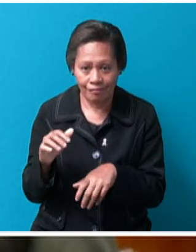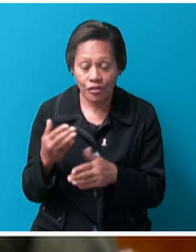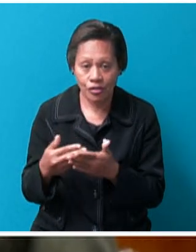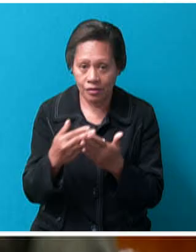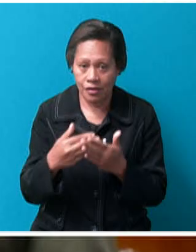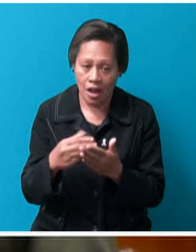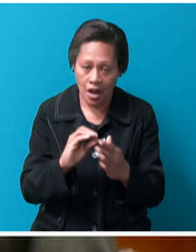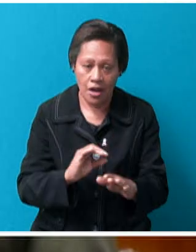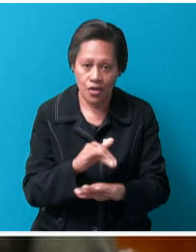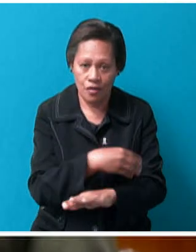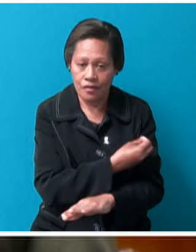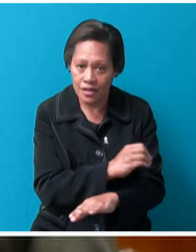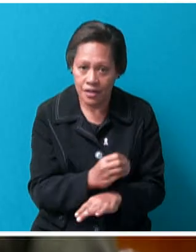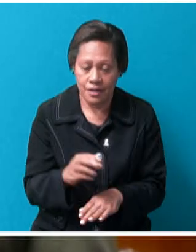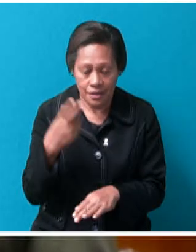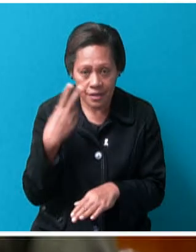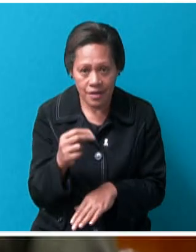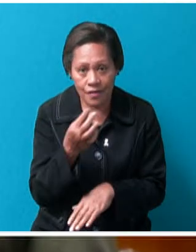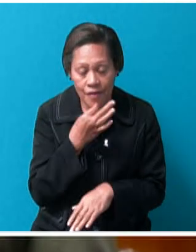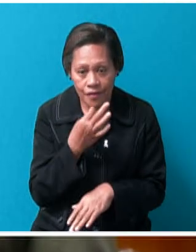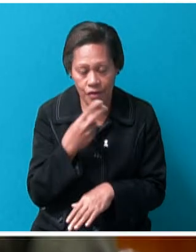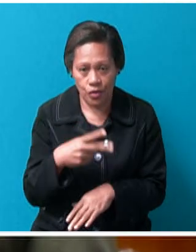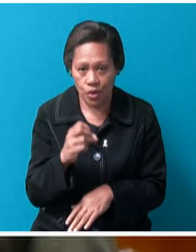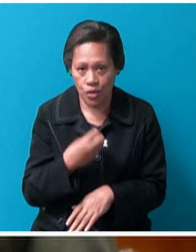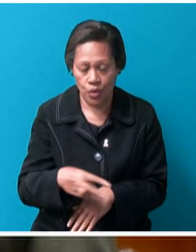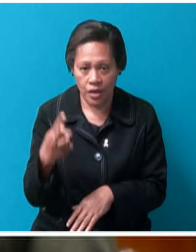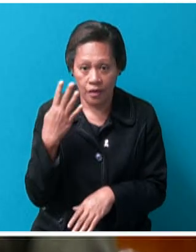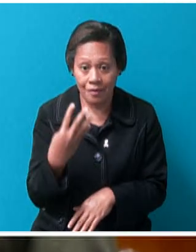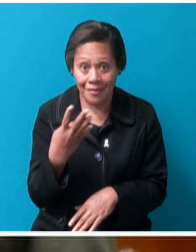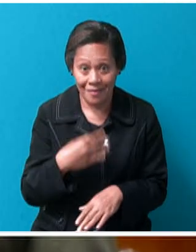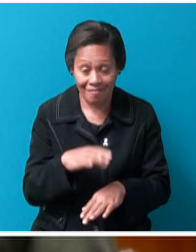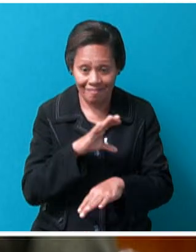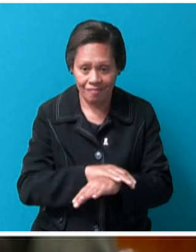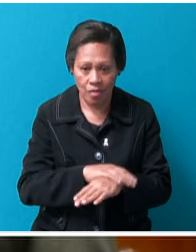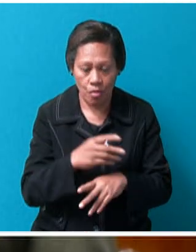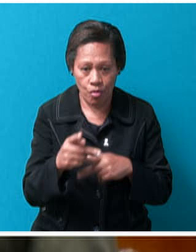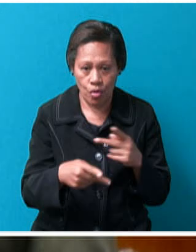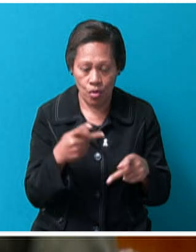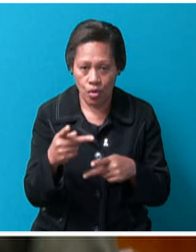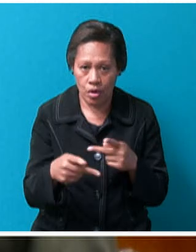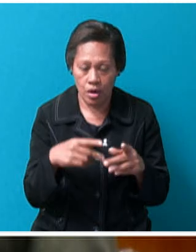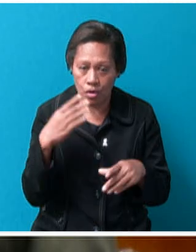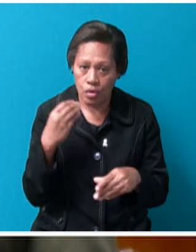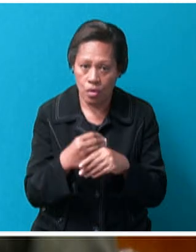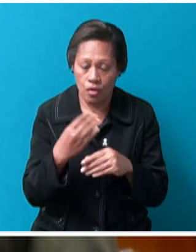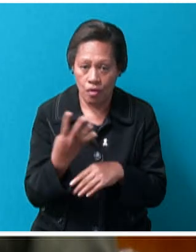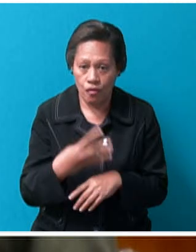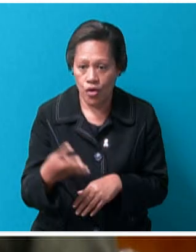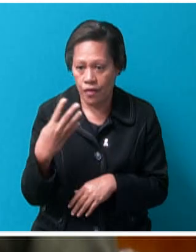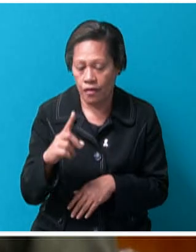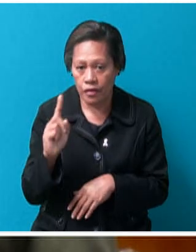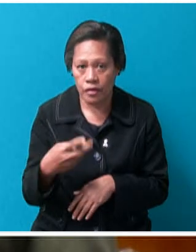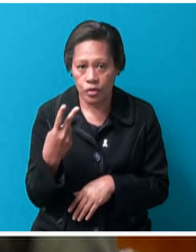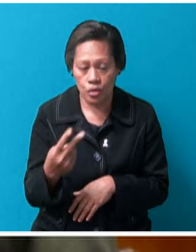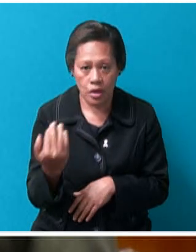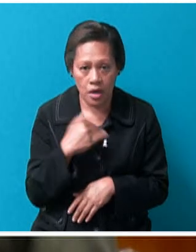Mr. Speaker, in 2024, the Fiji Police Force processed a total of